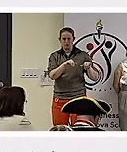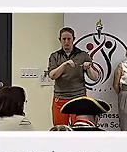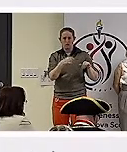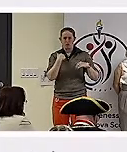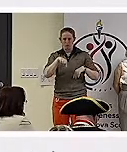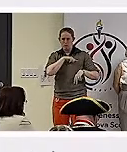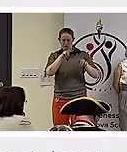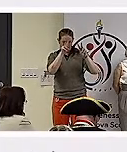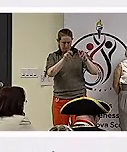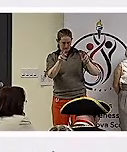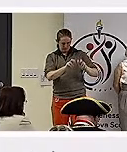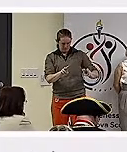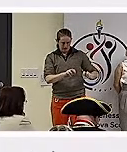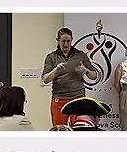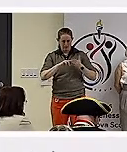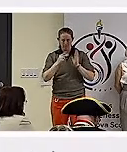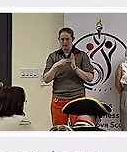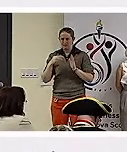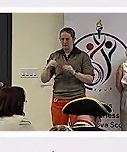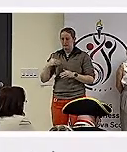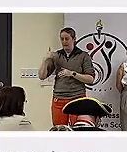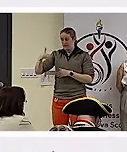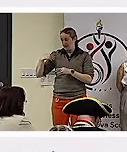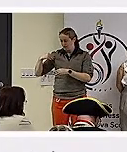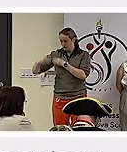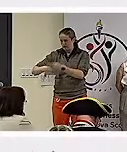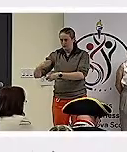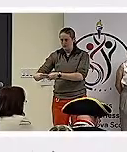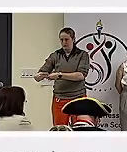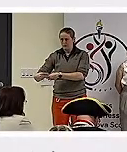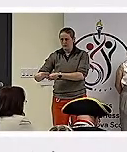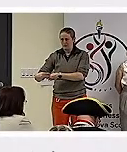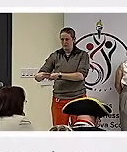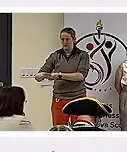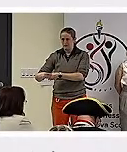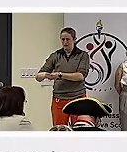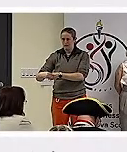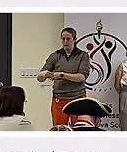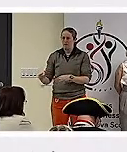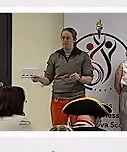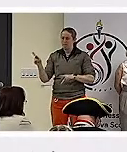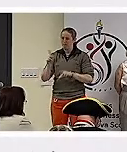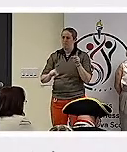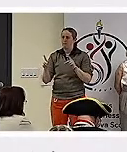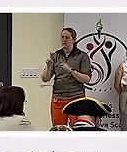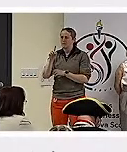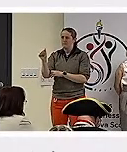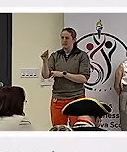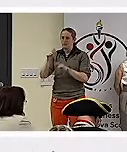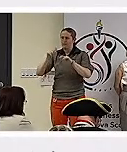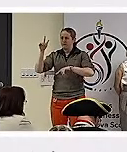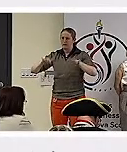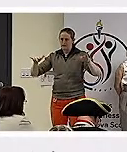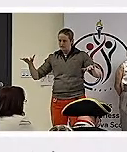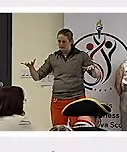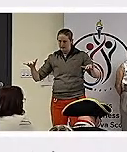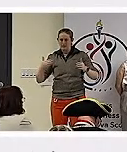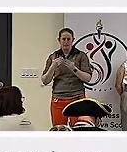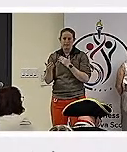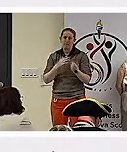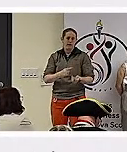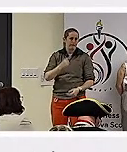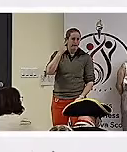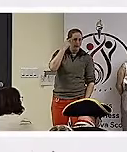next generation to come of people with disabilities, diverse disabilities, whether that be intellectual